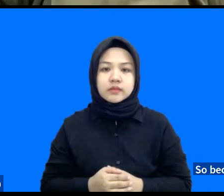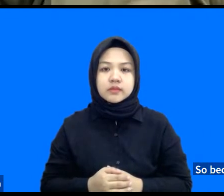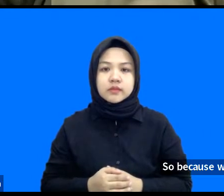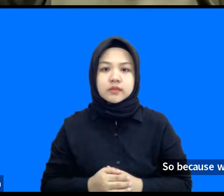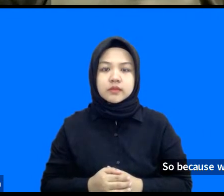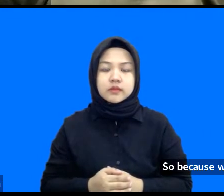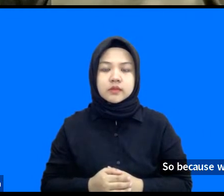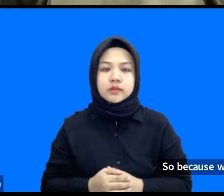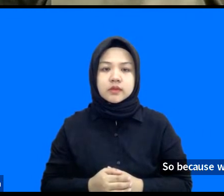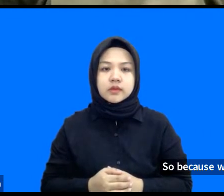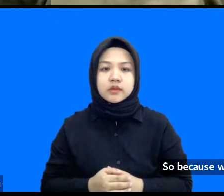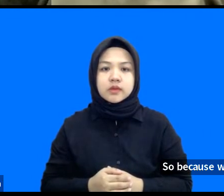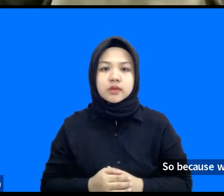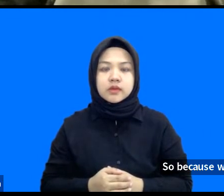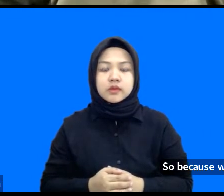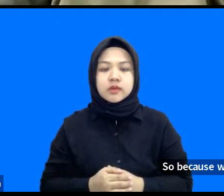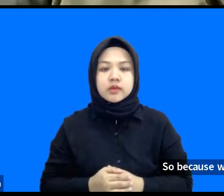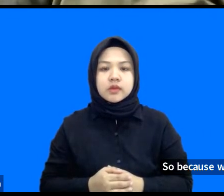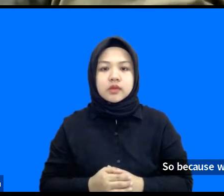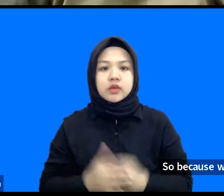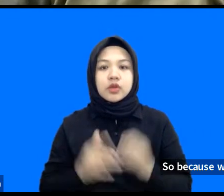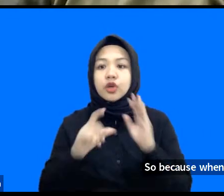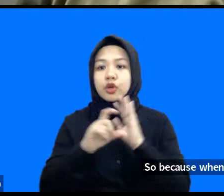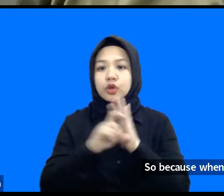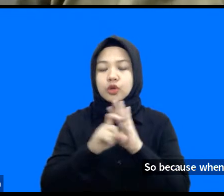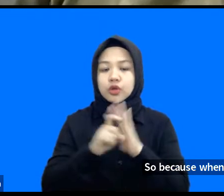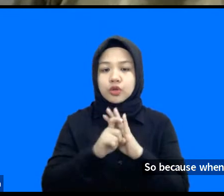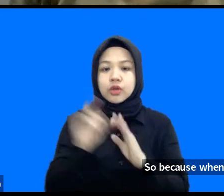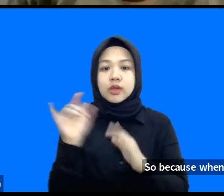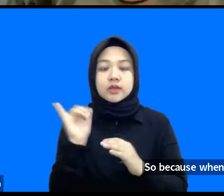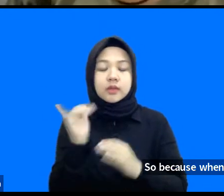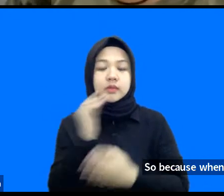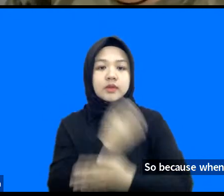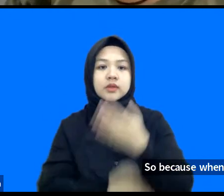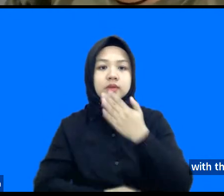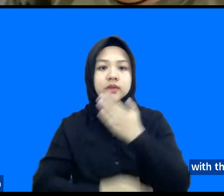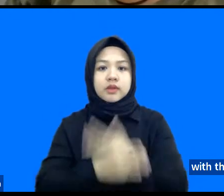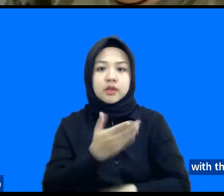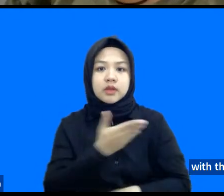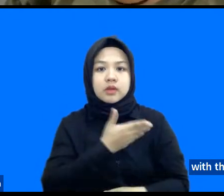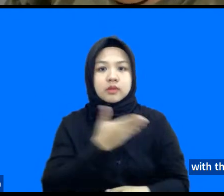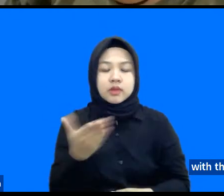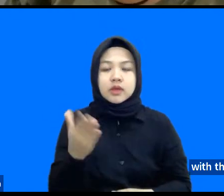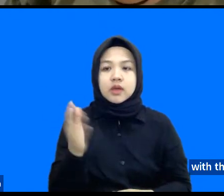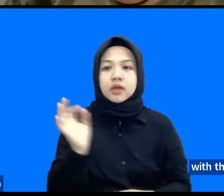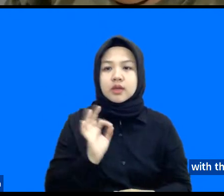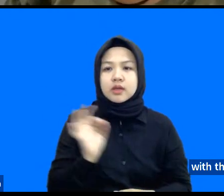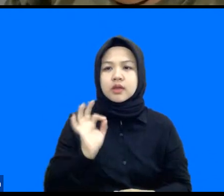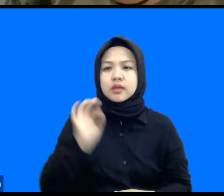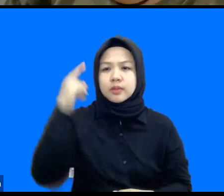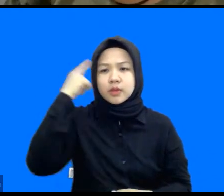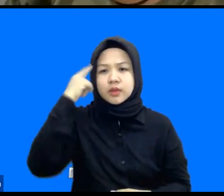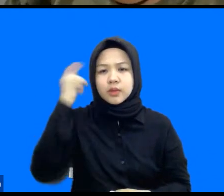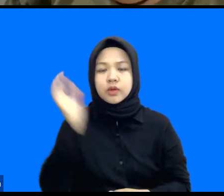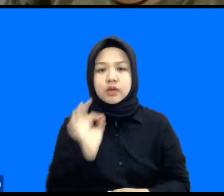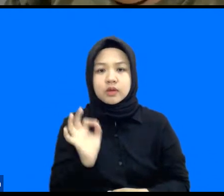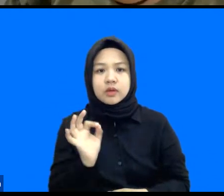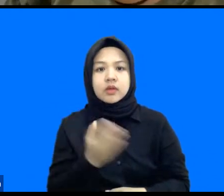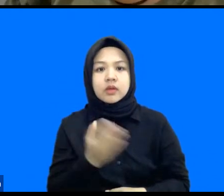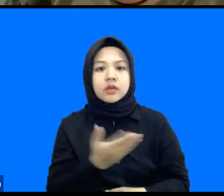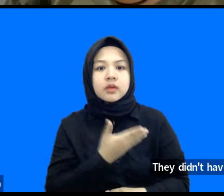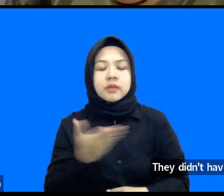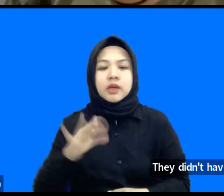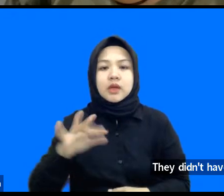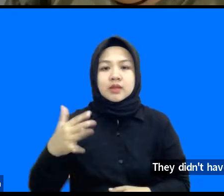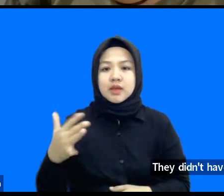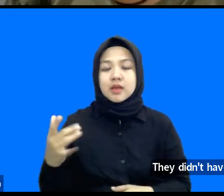disability organization, they asked that they didn't have the knowledge. They rarely get invited by the government or even